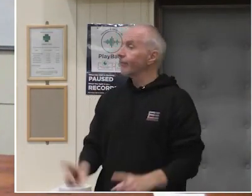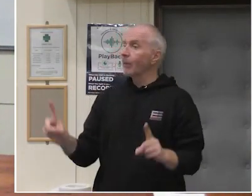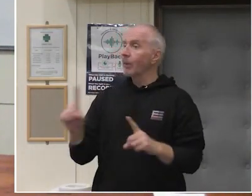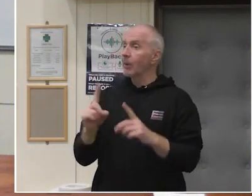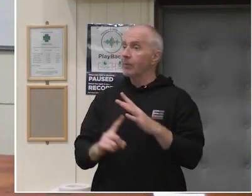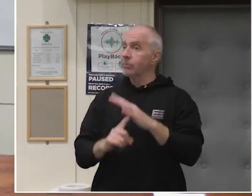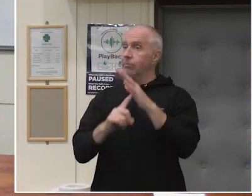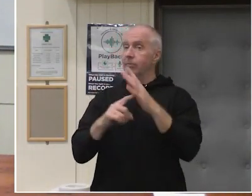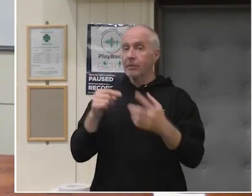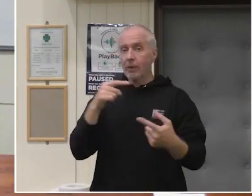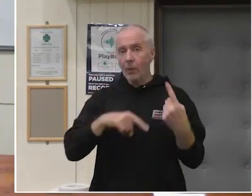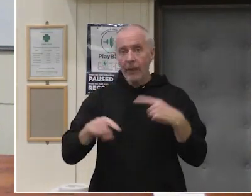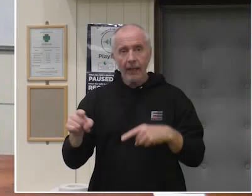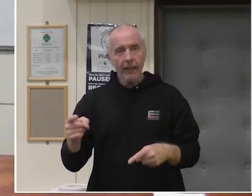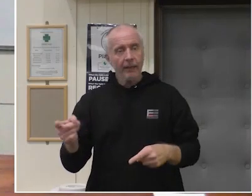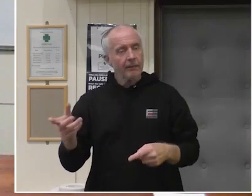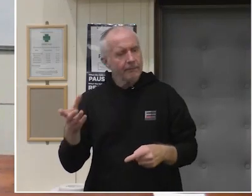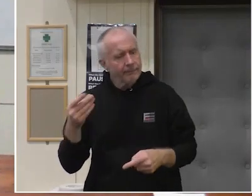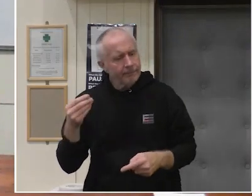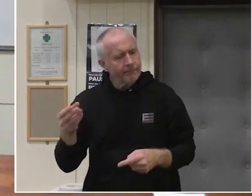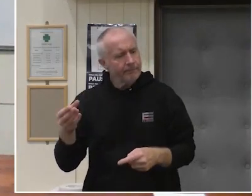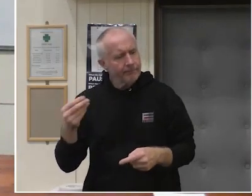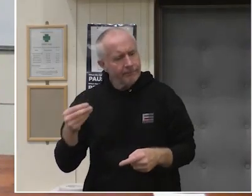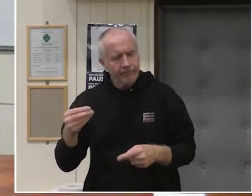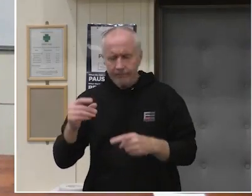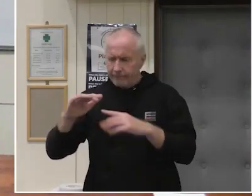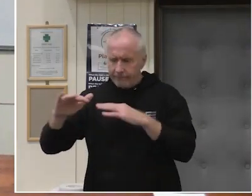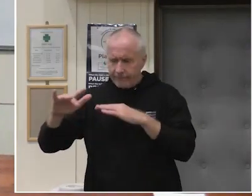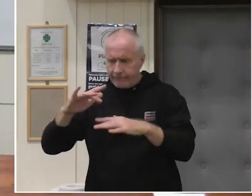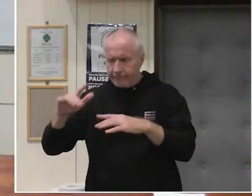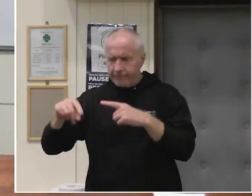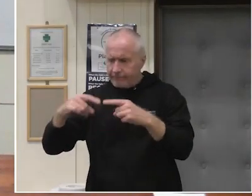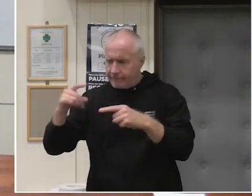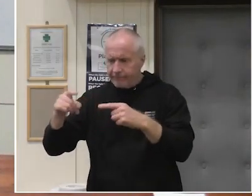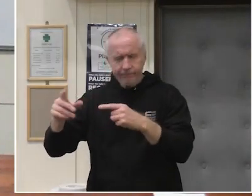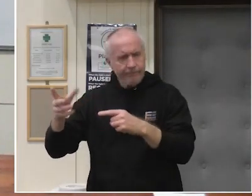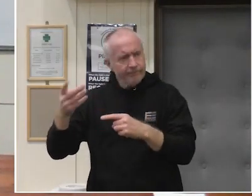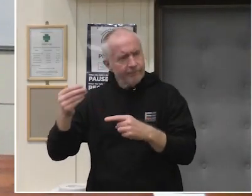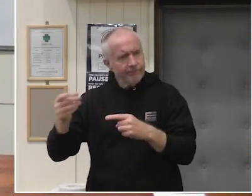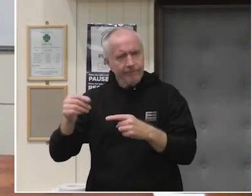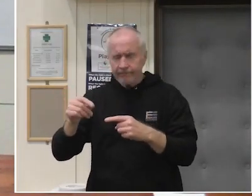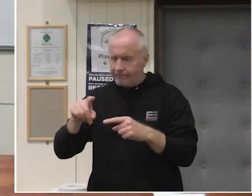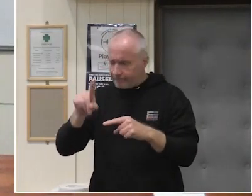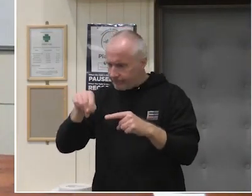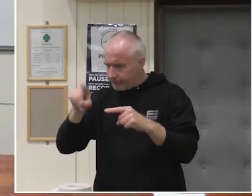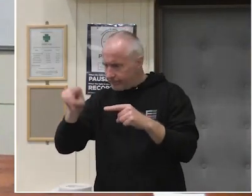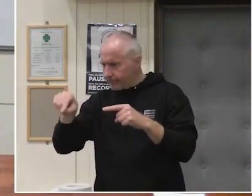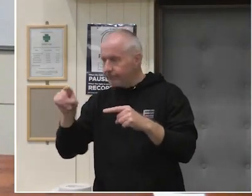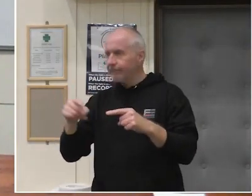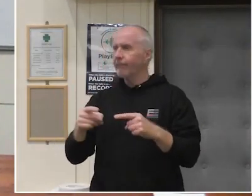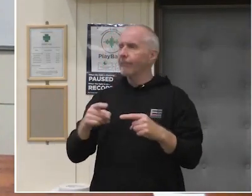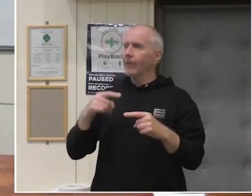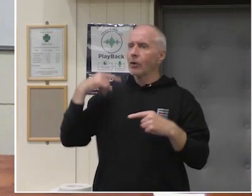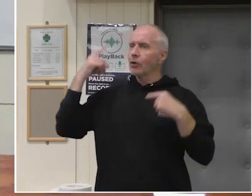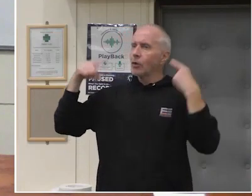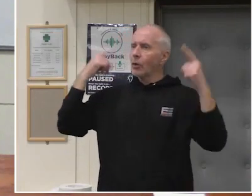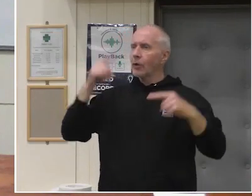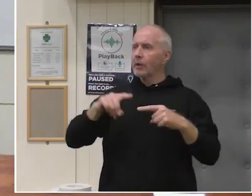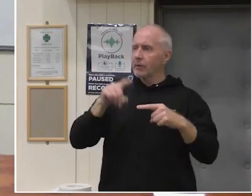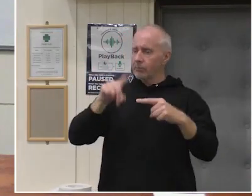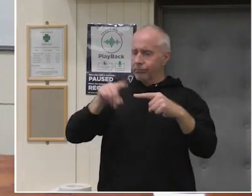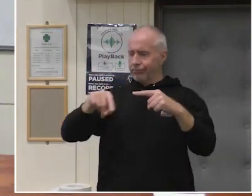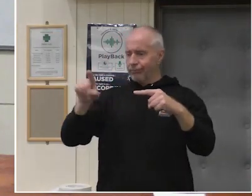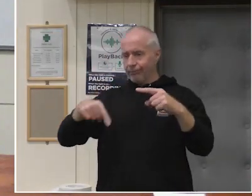sit there and listen for longer. What happens with noise is as the noise jiggles round randomly,